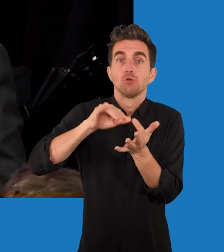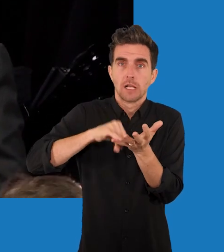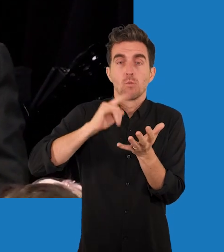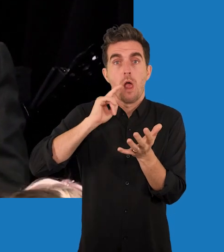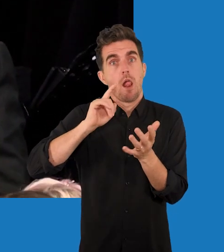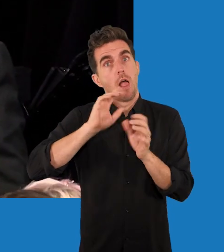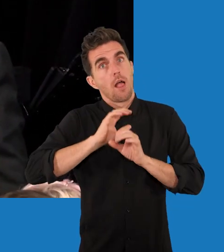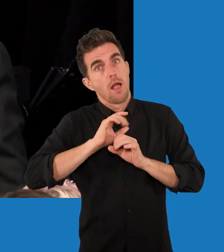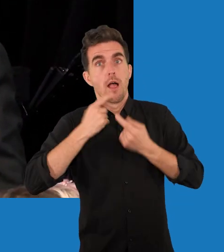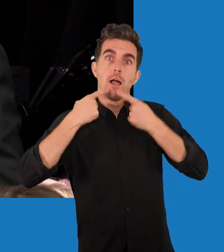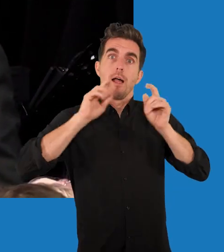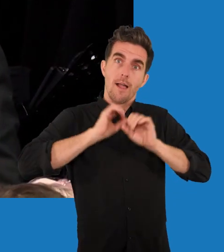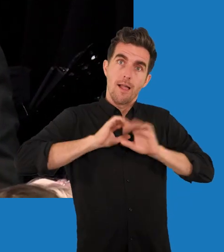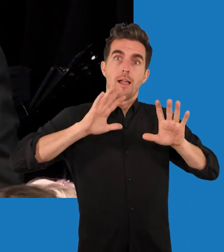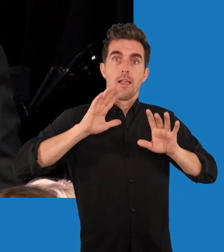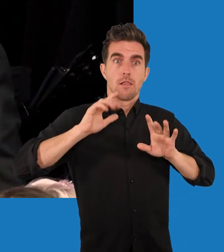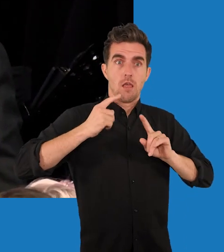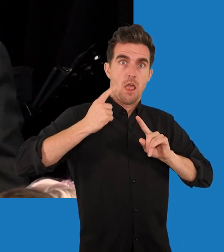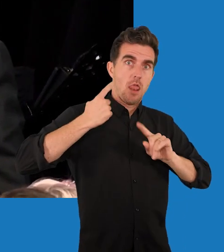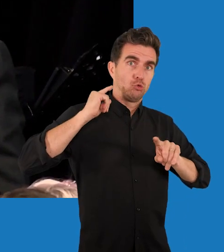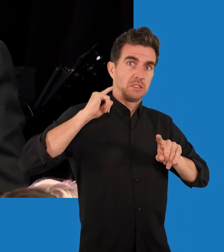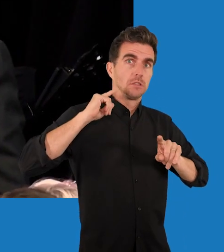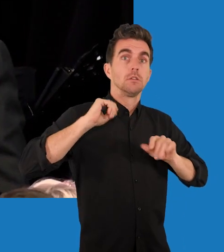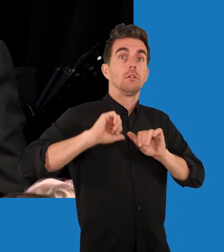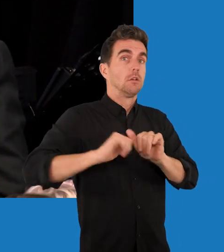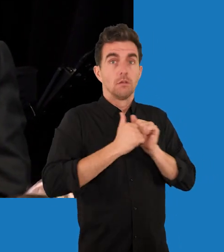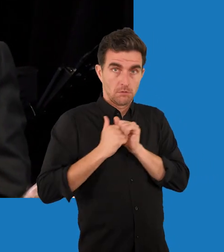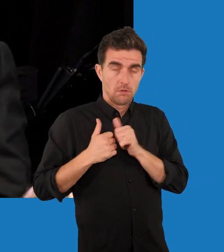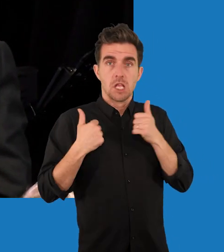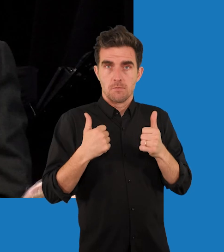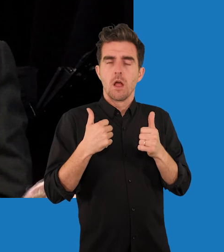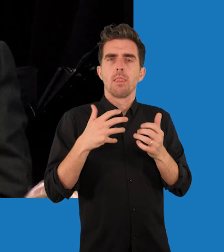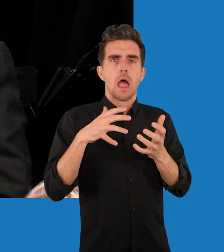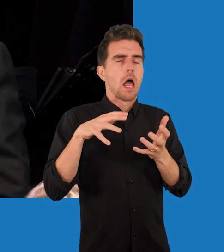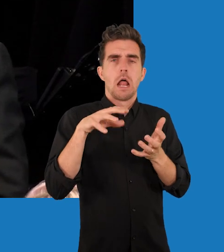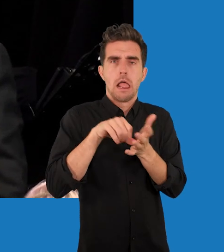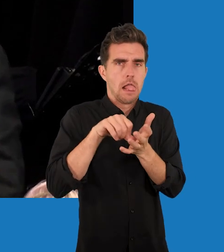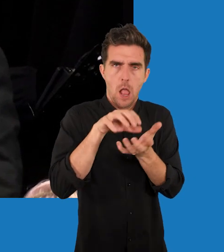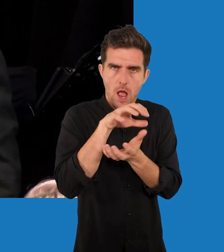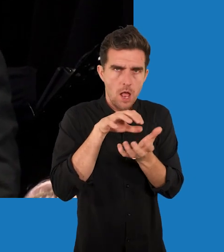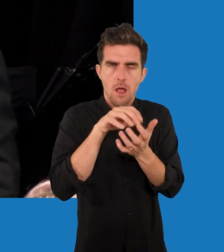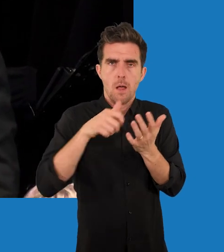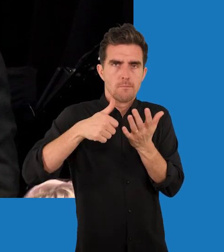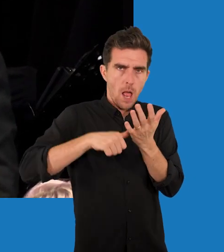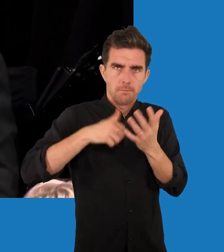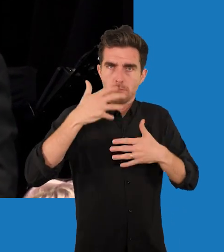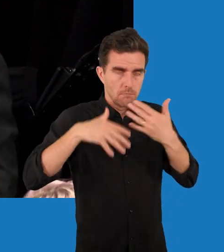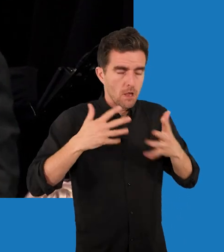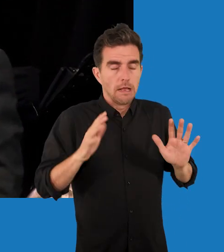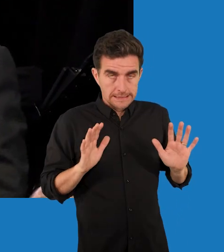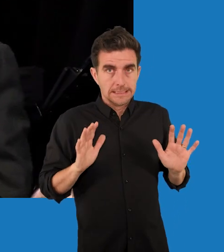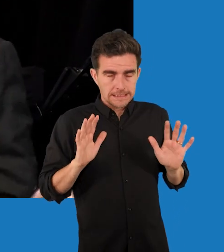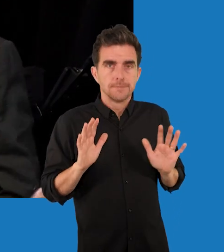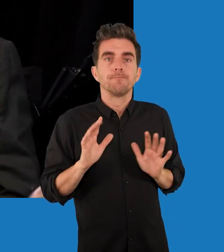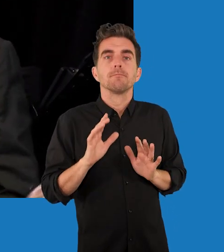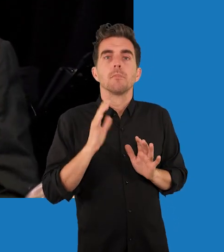NHS that we were going to introduce this late last year. There was an agreement with NICE, and to say it's a slightly complex